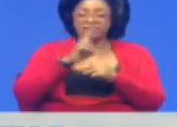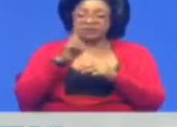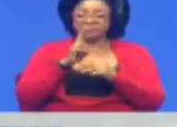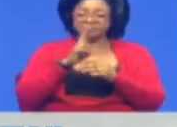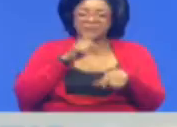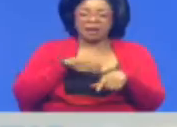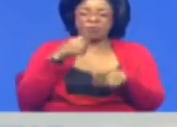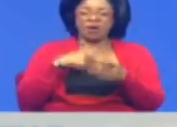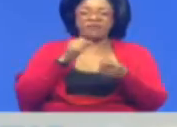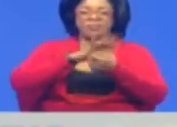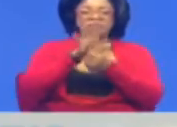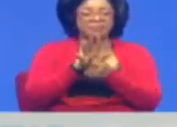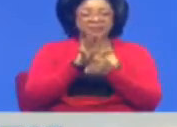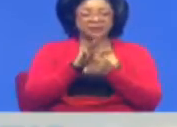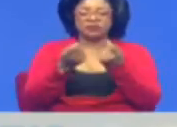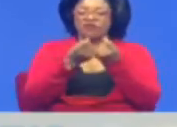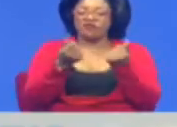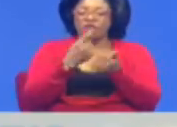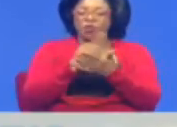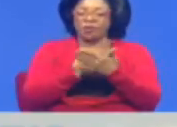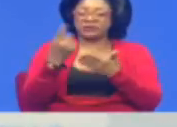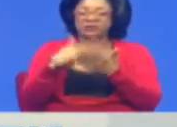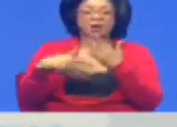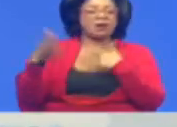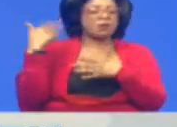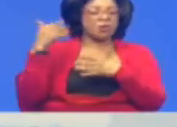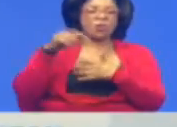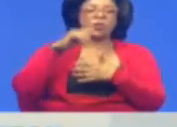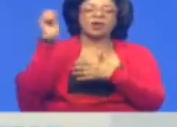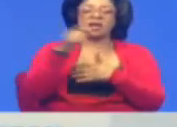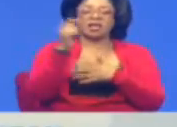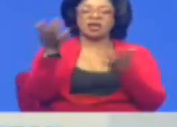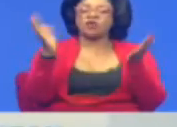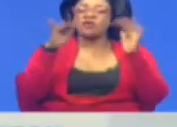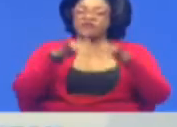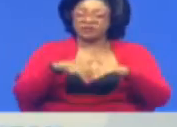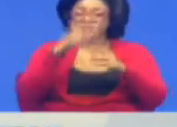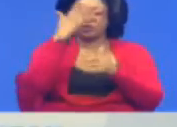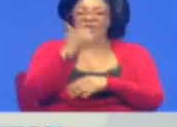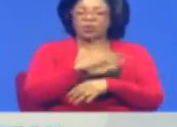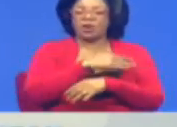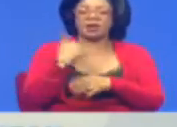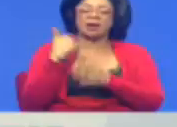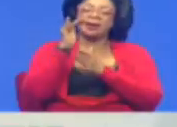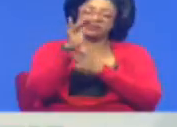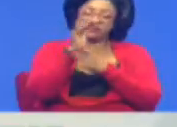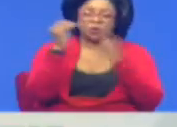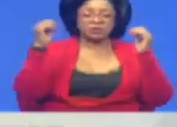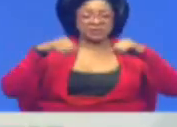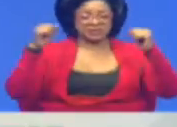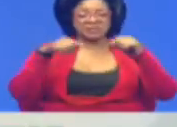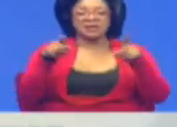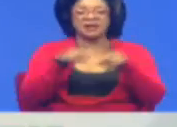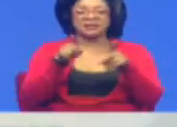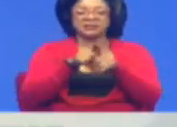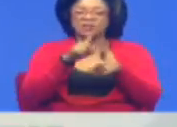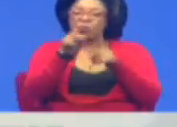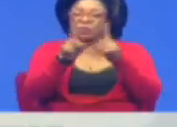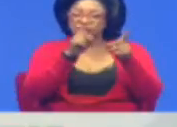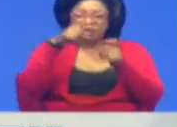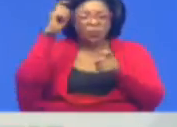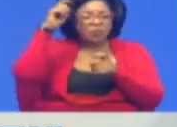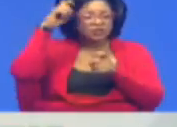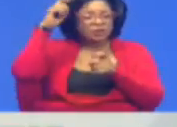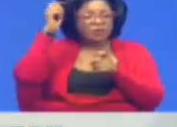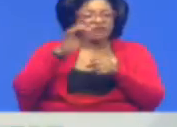pandemic. A few weeks ago, the Kenya Conference of Catholic Bishops called for consensus, even as they questioned the wisdom of pushing